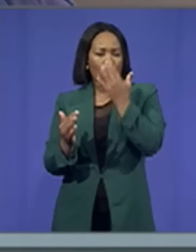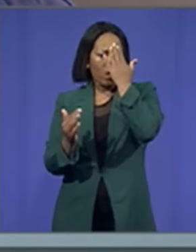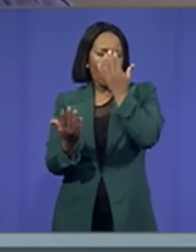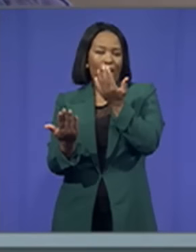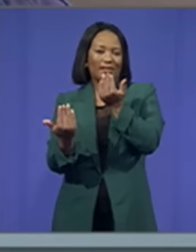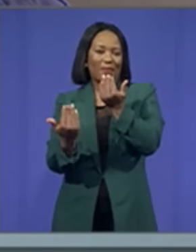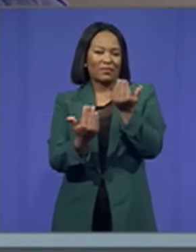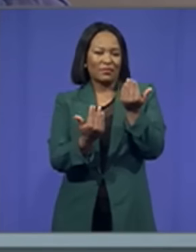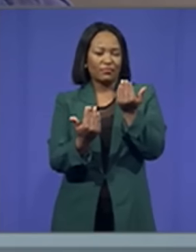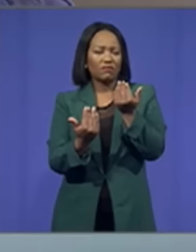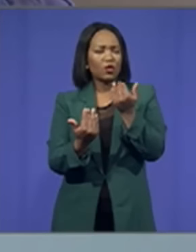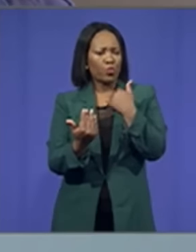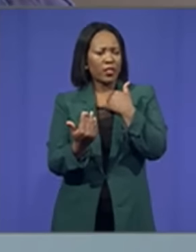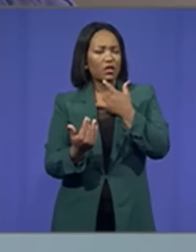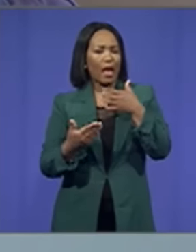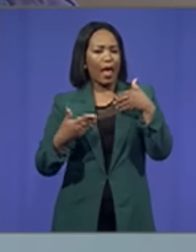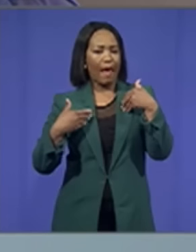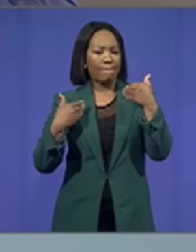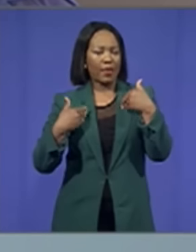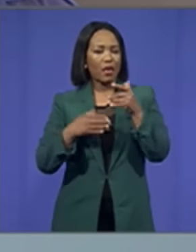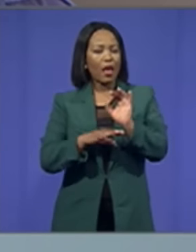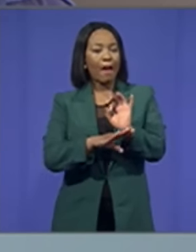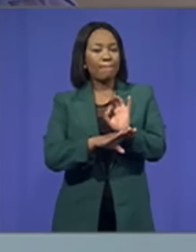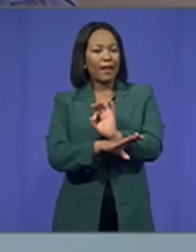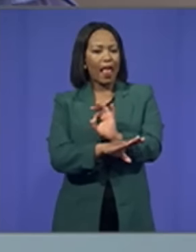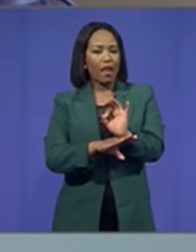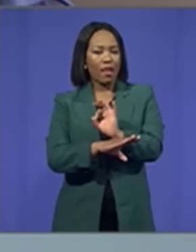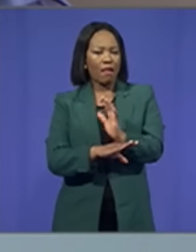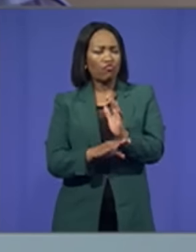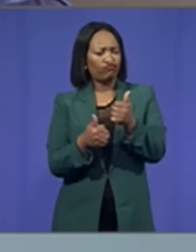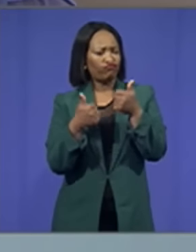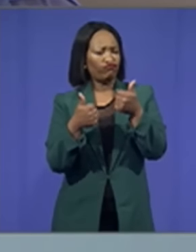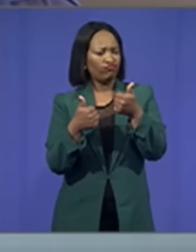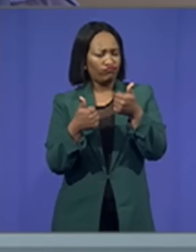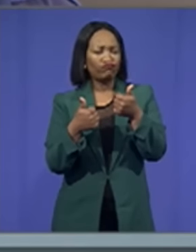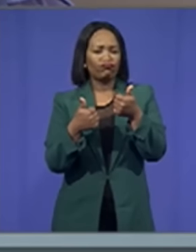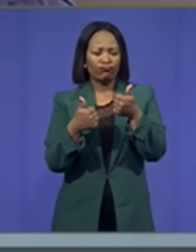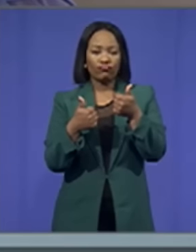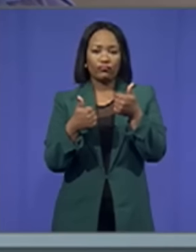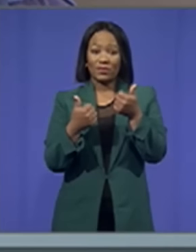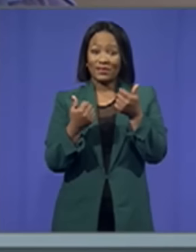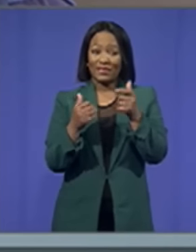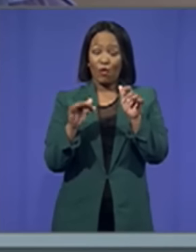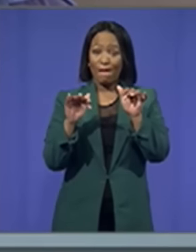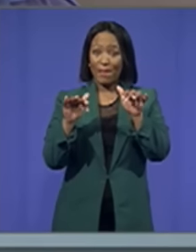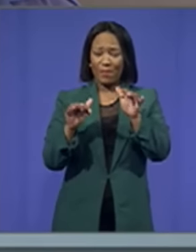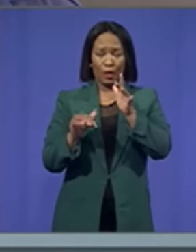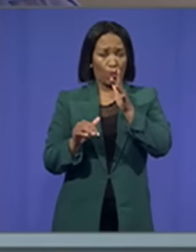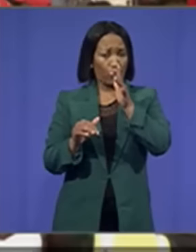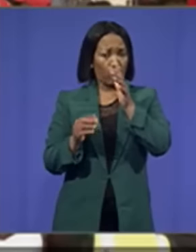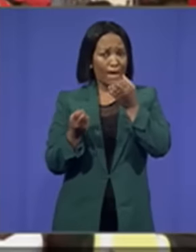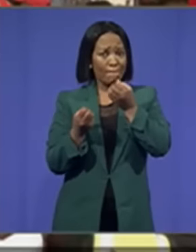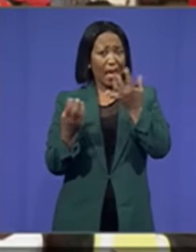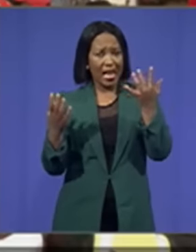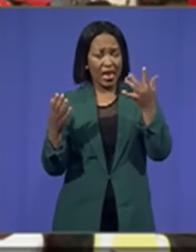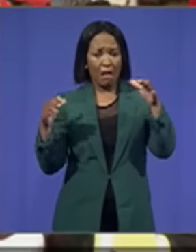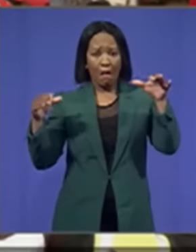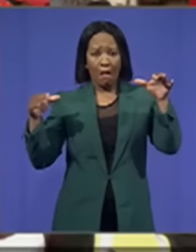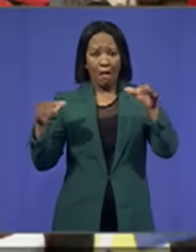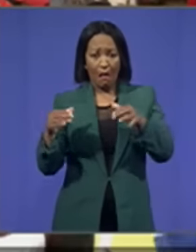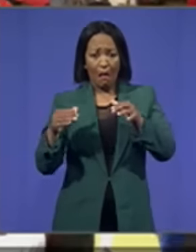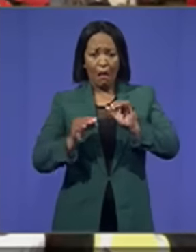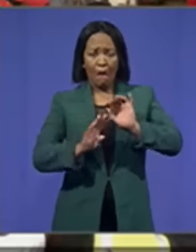And we are pleased that our planning was not in vain. Managing a number that we had to manage from the start to